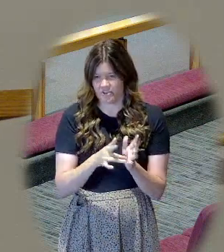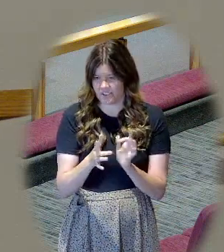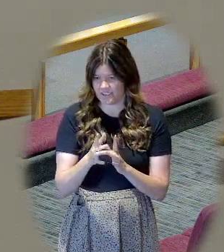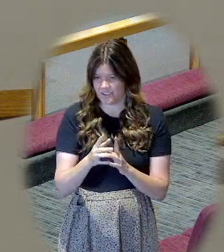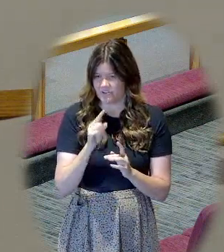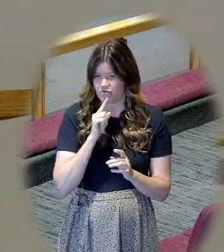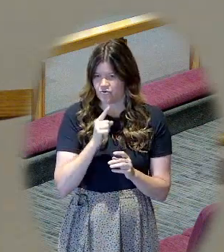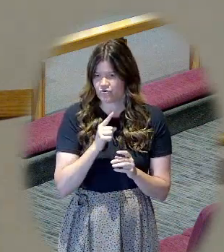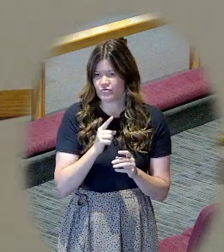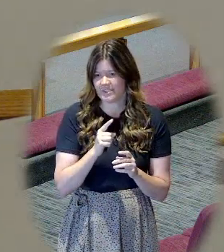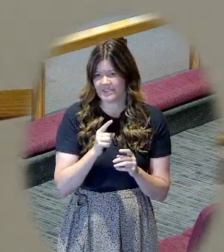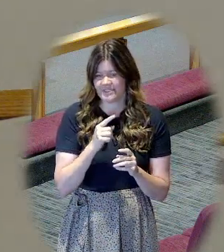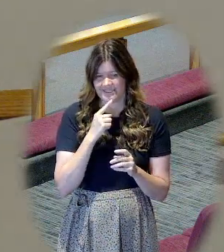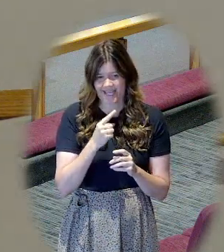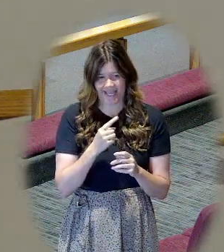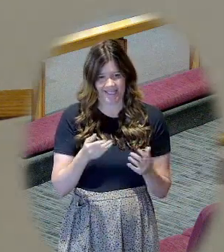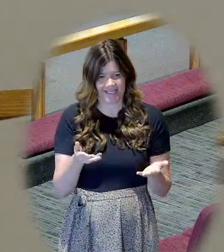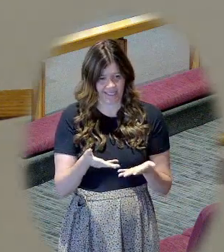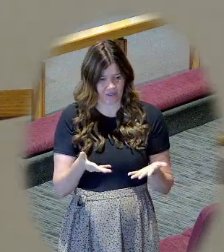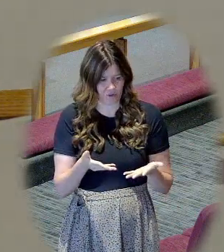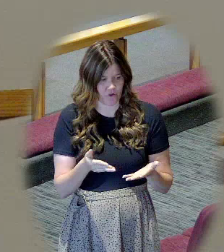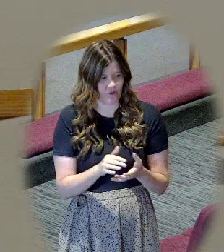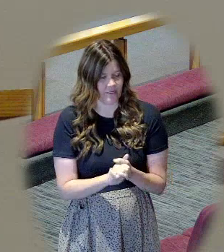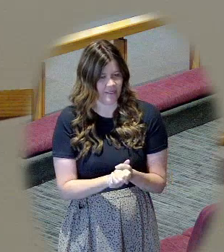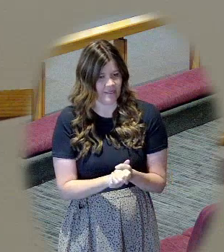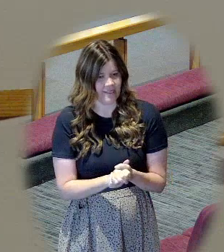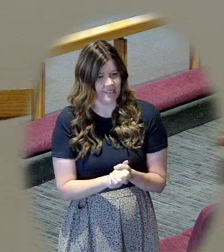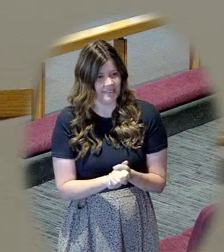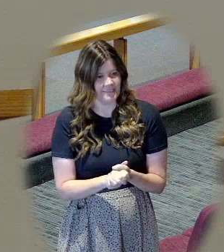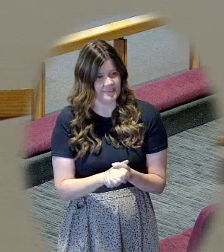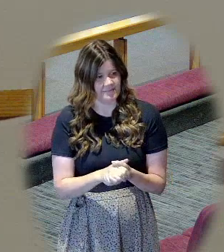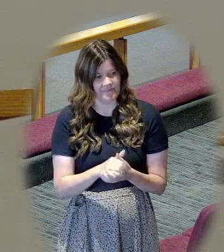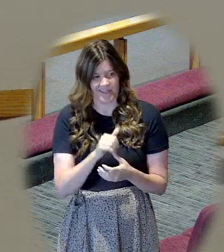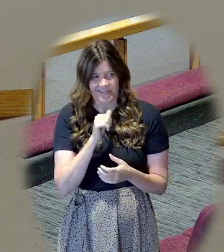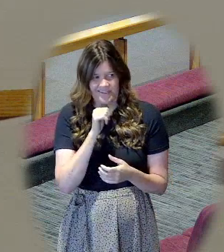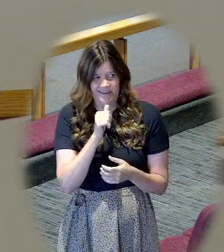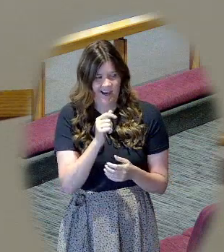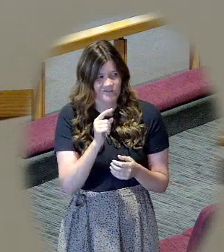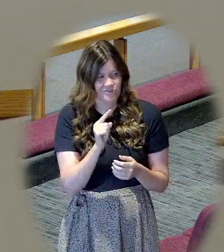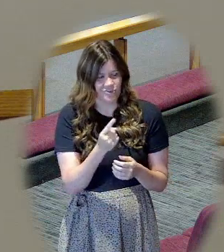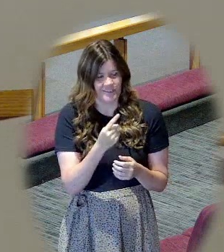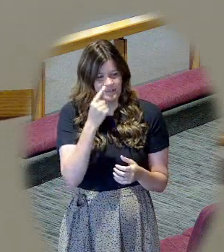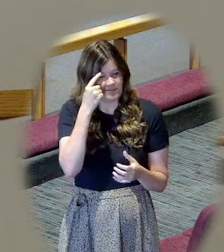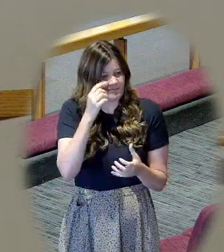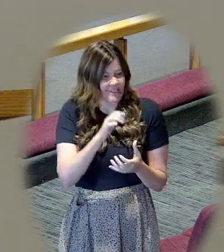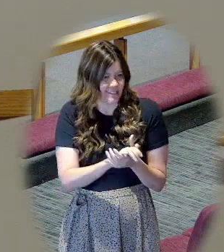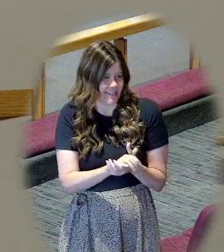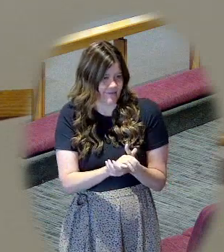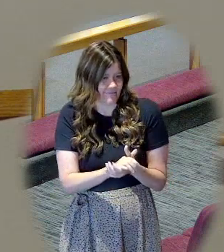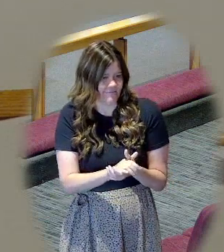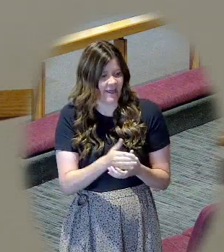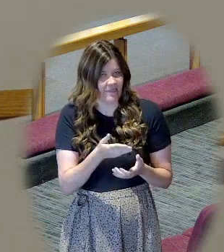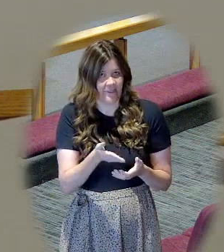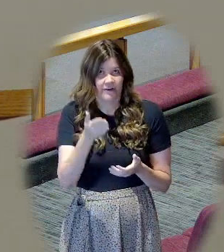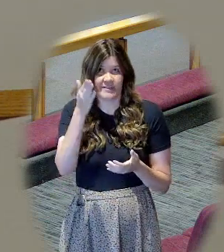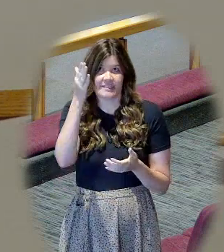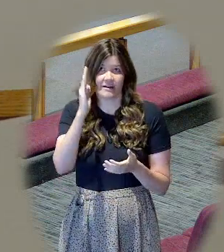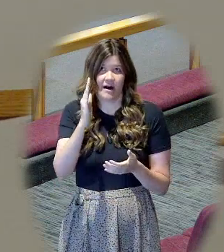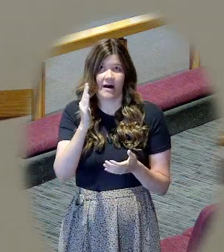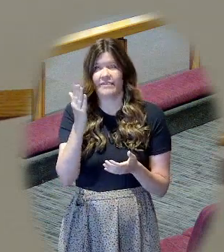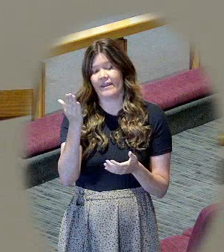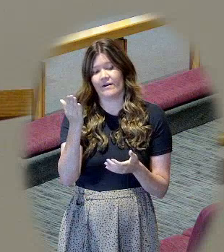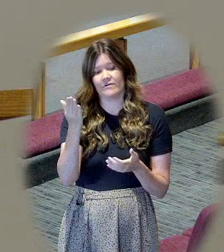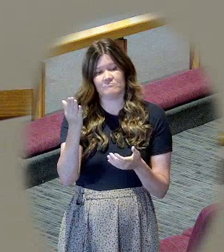when he makes his address is not simply to believe that there is a God out